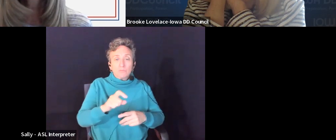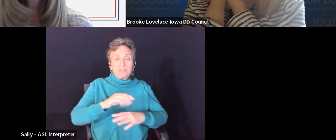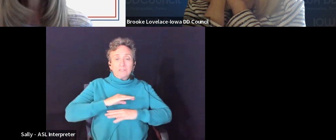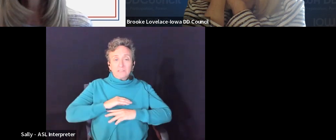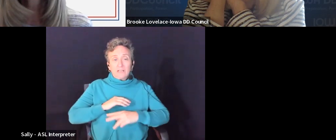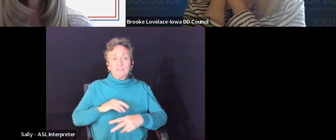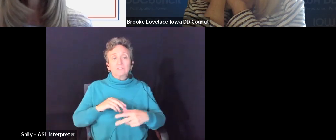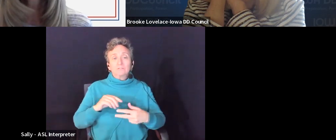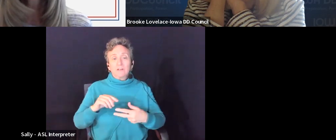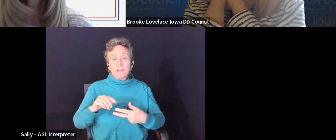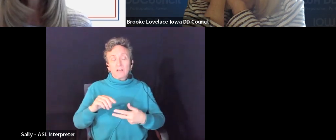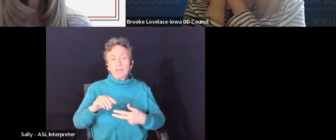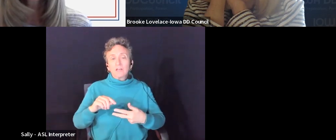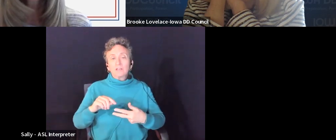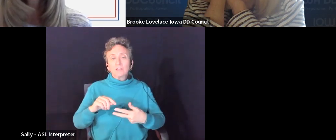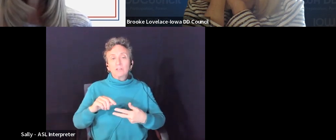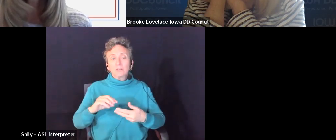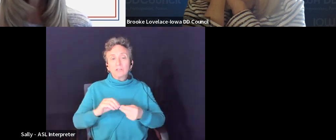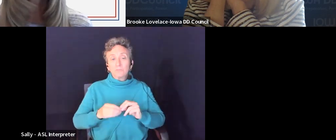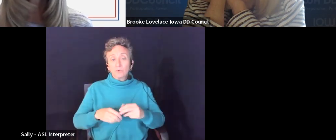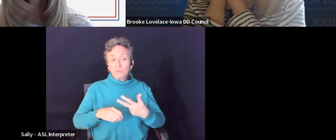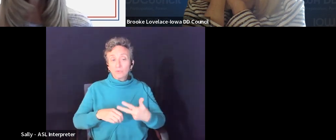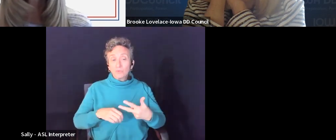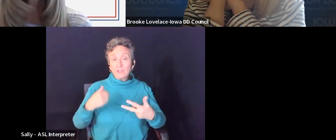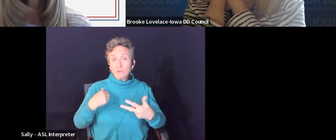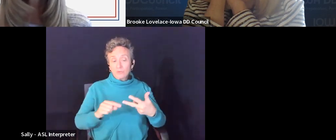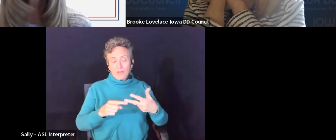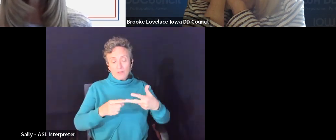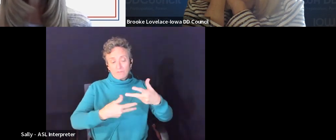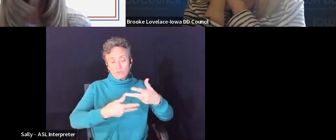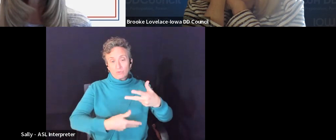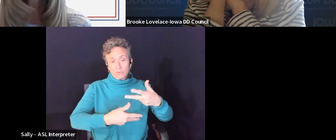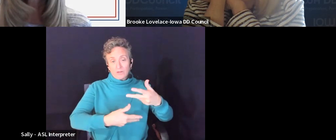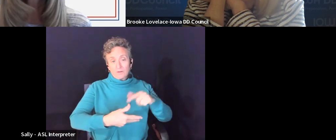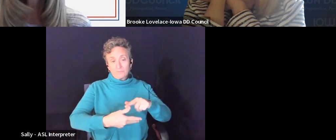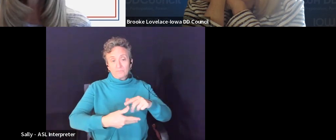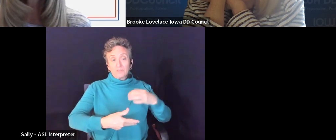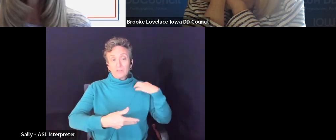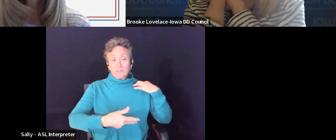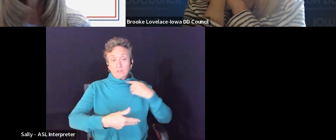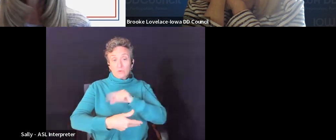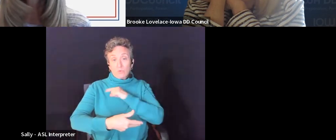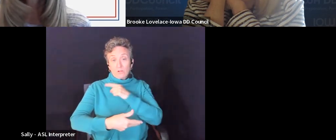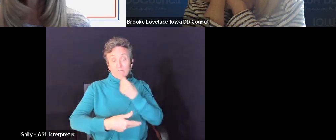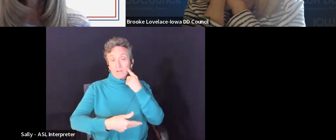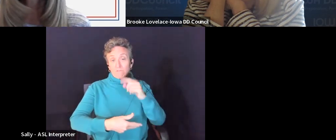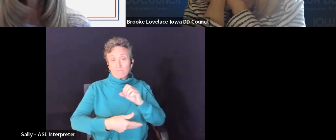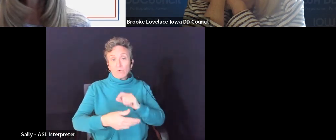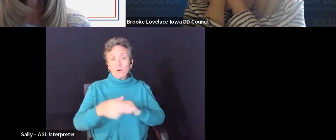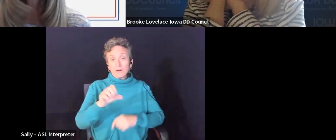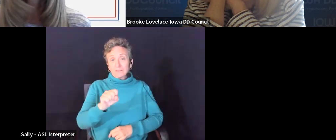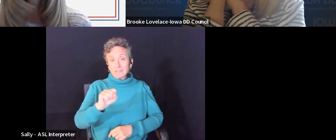following three criteria there under number 3. So the individual is eligible for SSI or SSDI due to